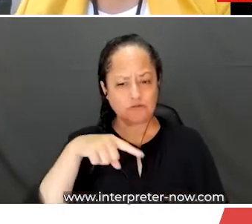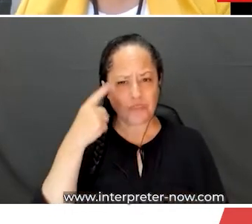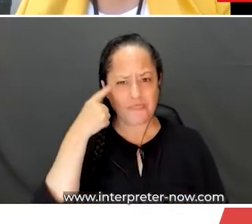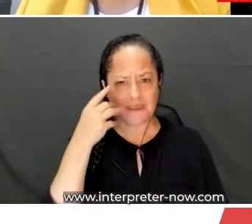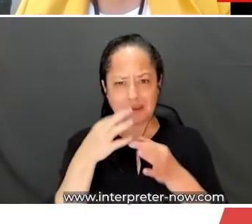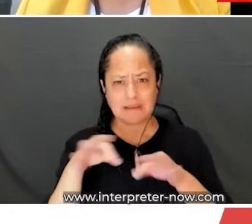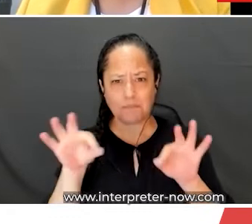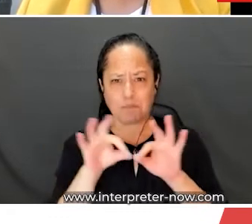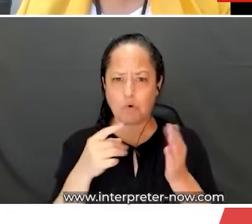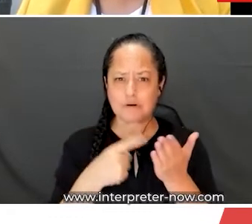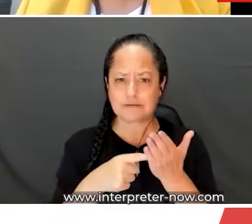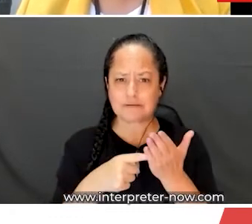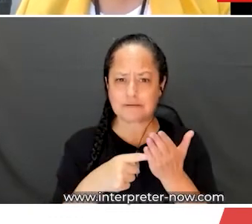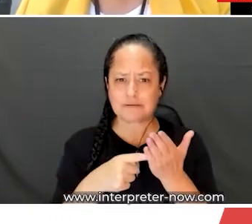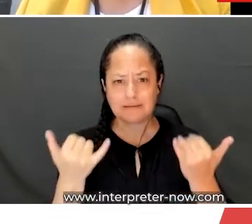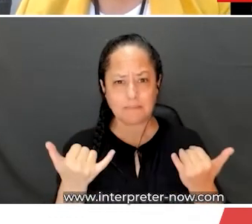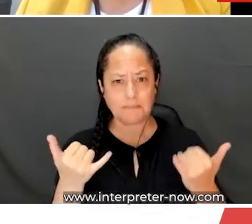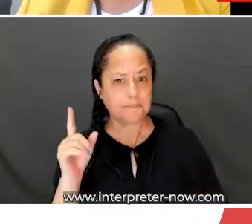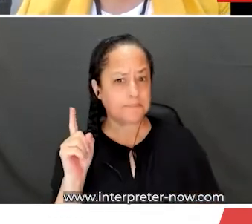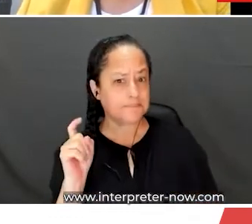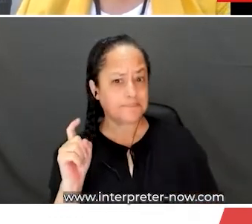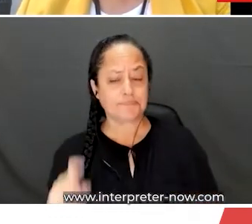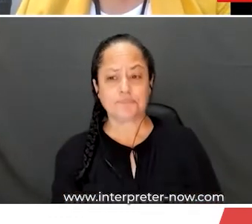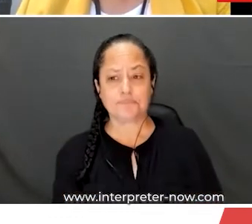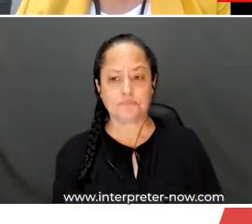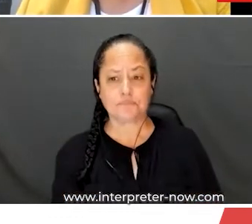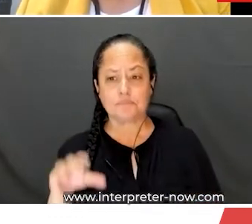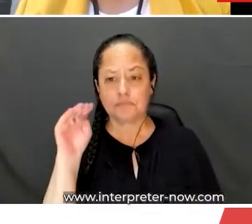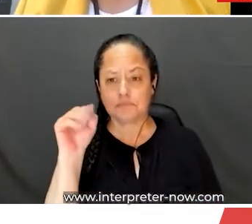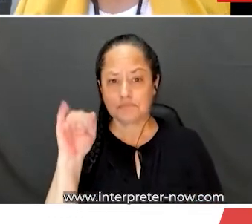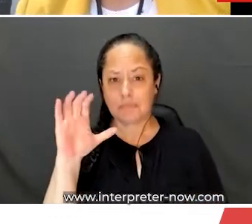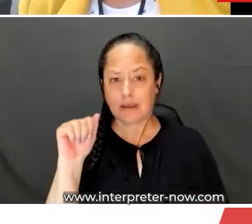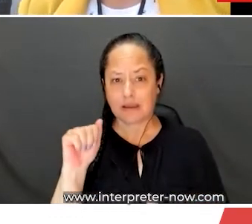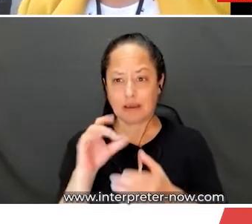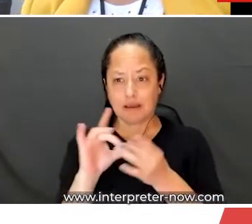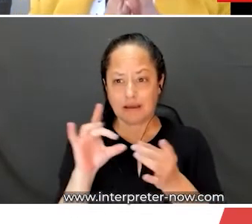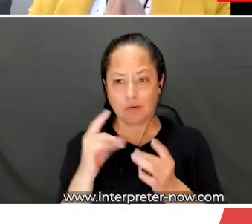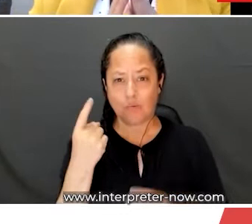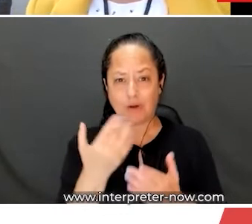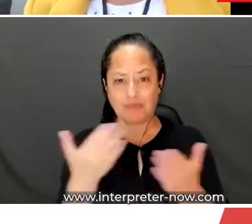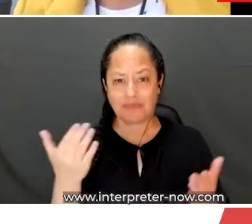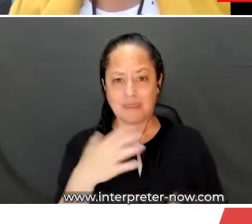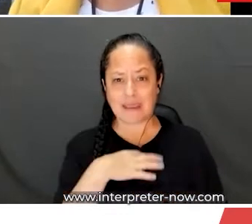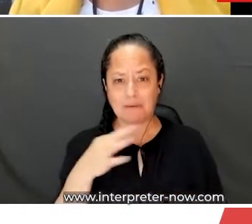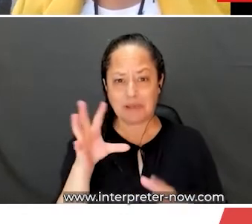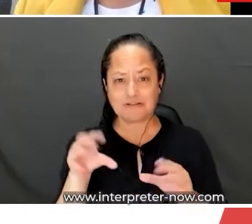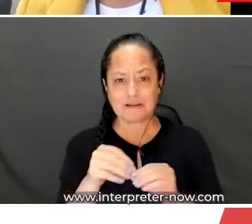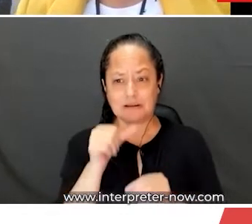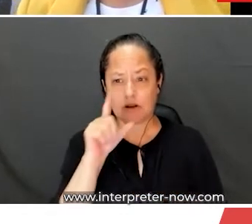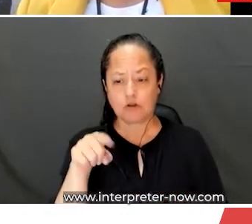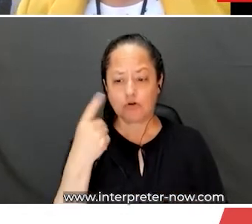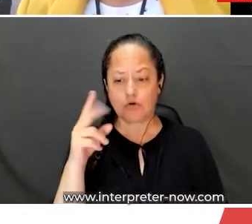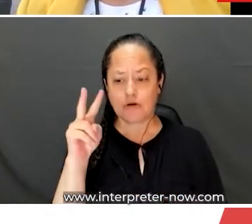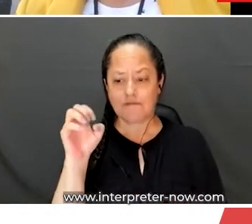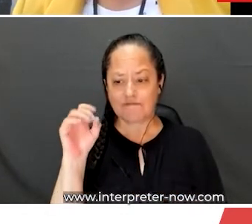in this moment in time? There's one thing that I would love to add, not only to the vendors